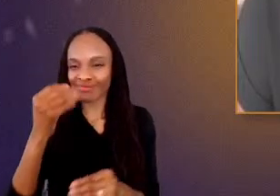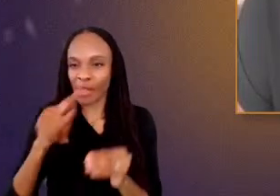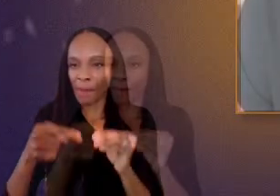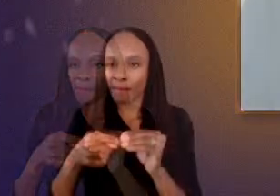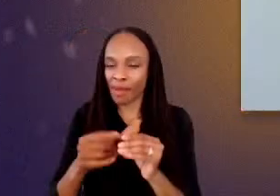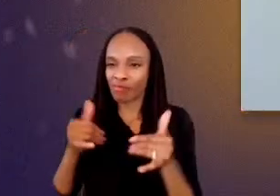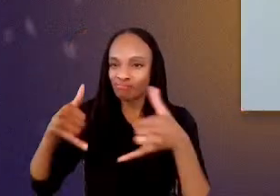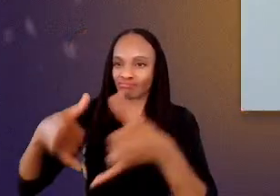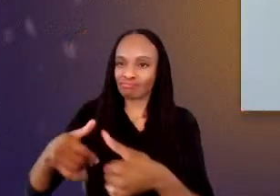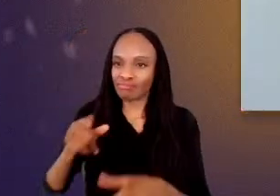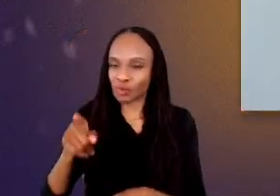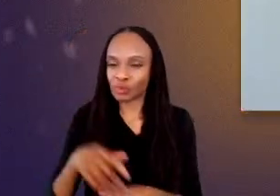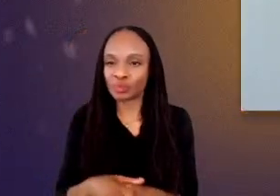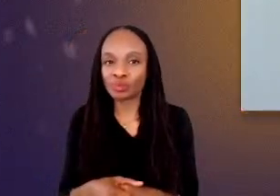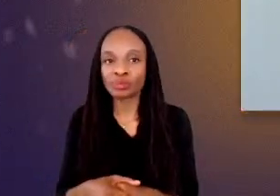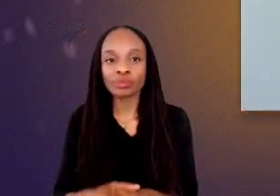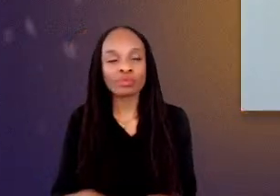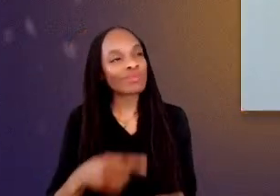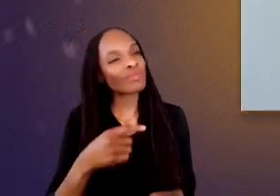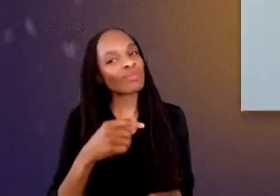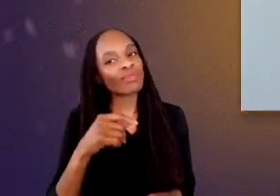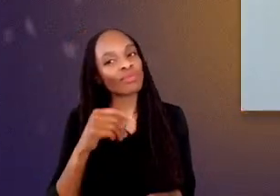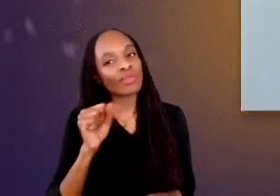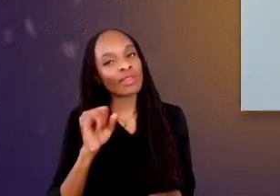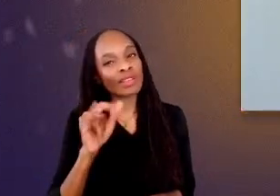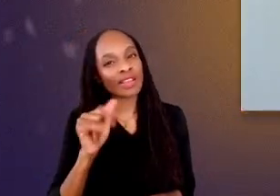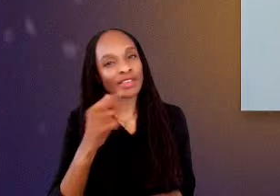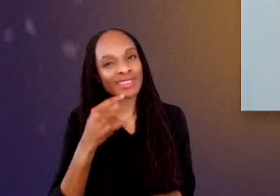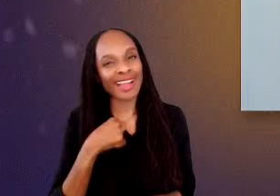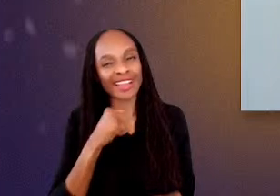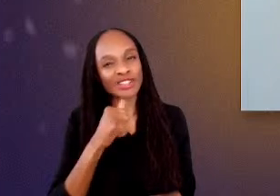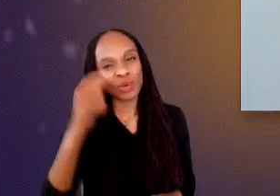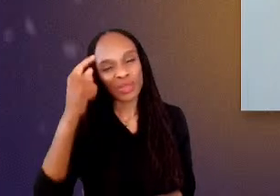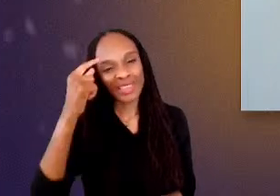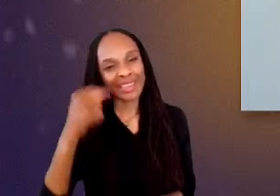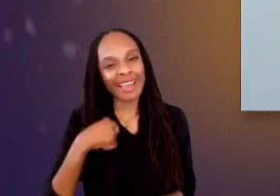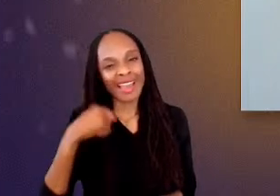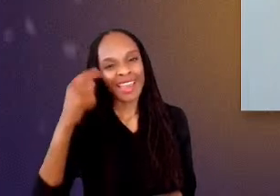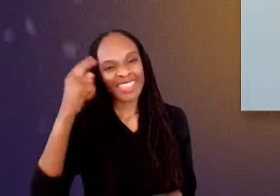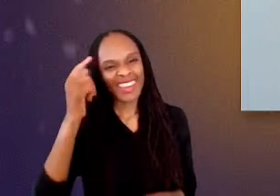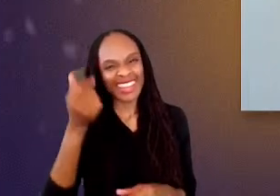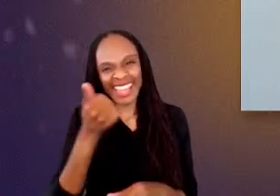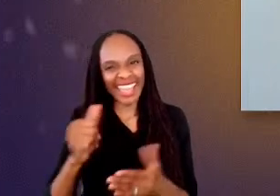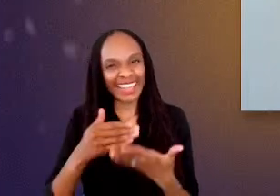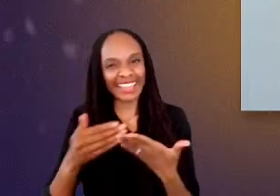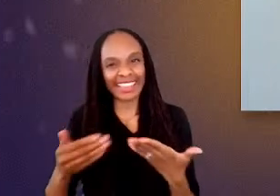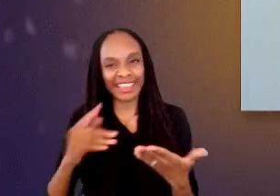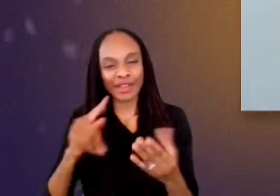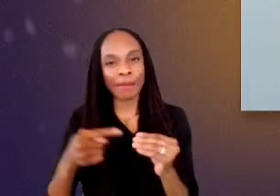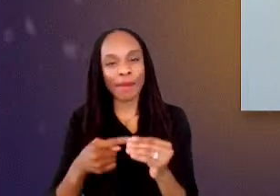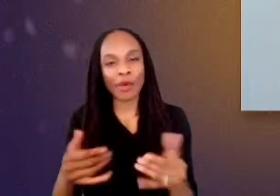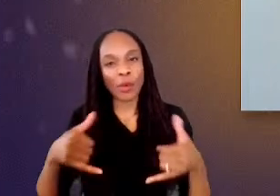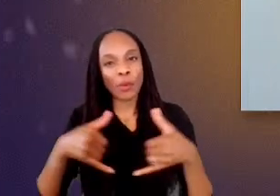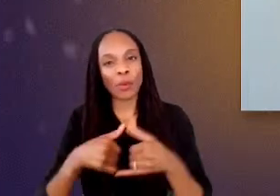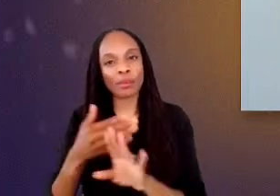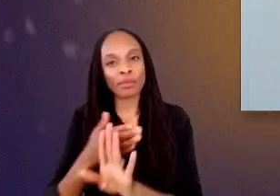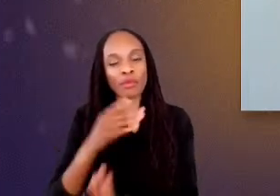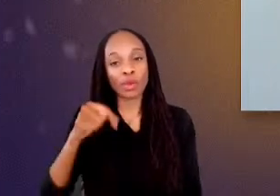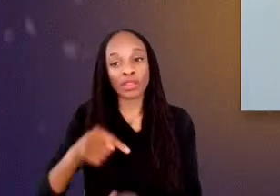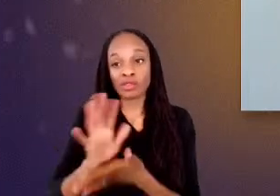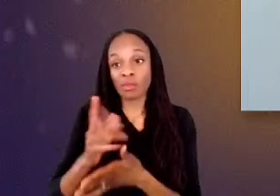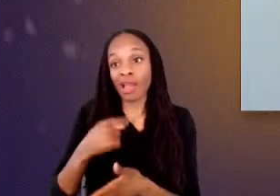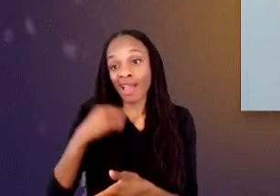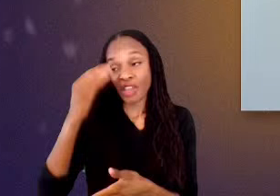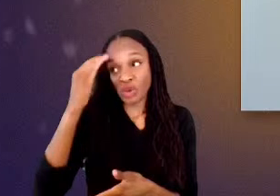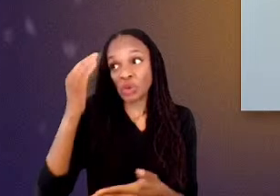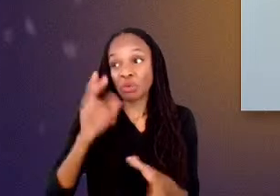Yeah, I don't think I thought anything about awards before this film. I just knew that people got